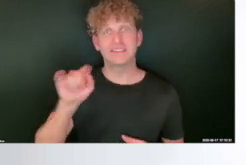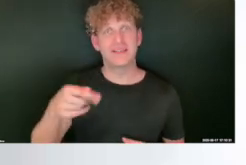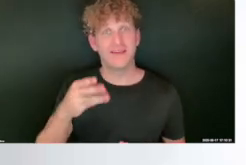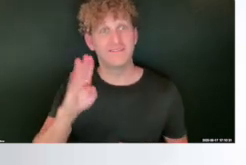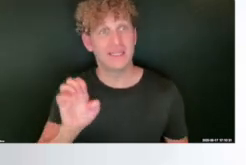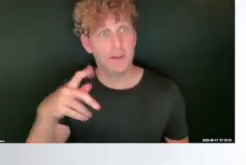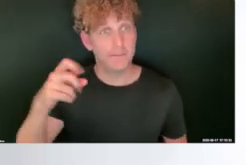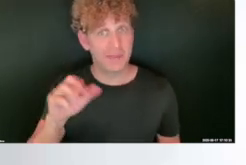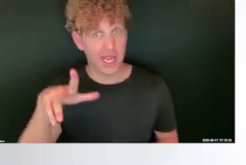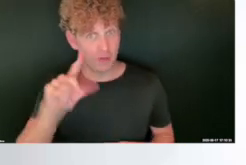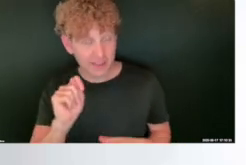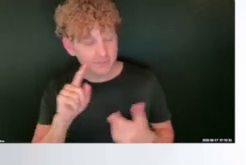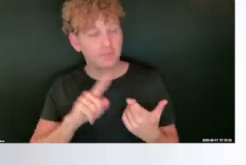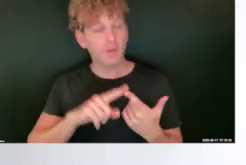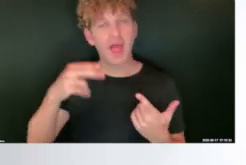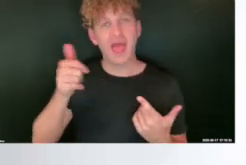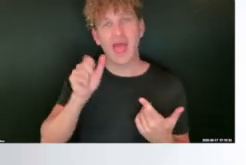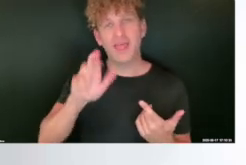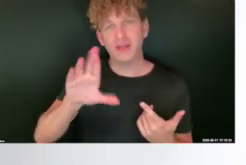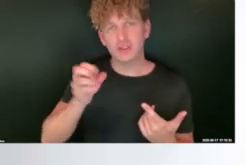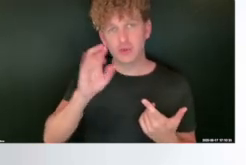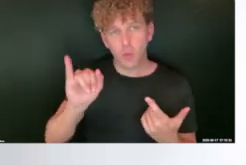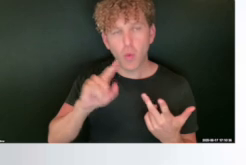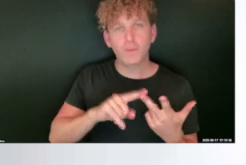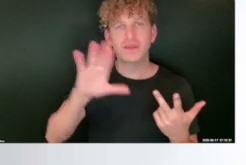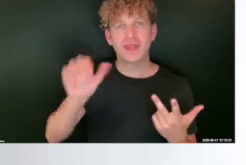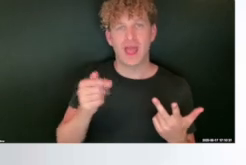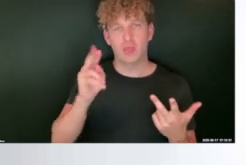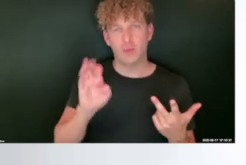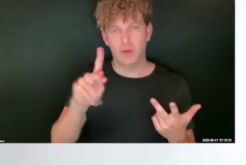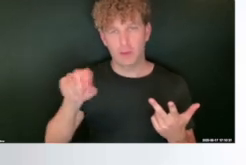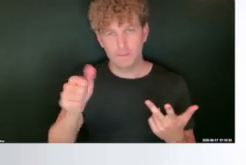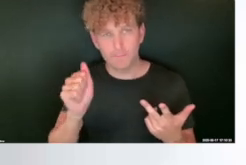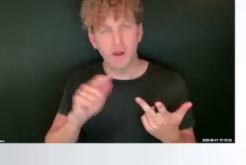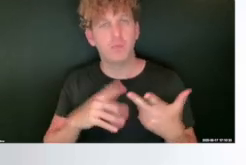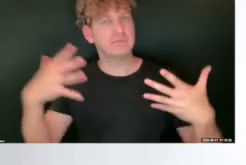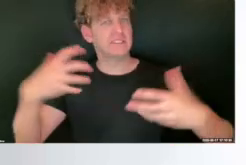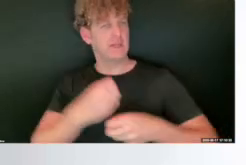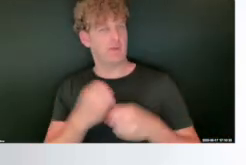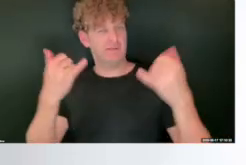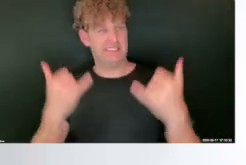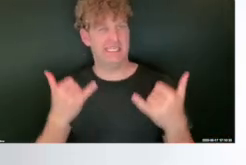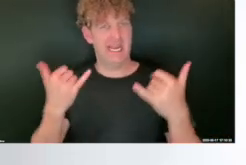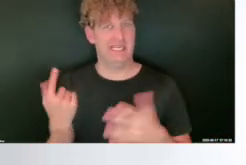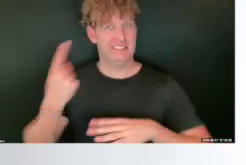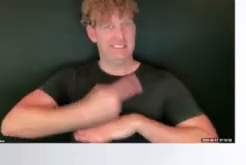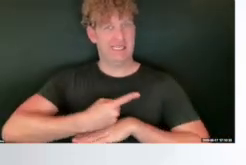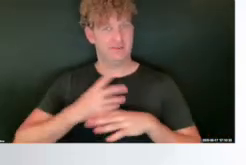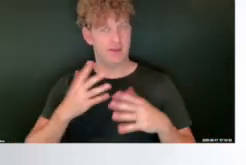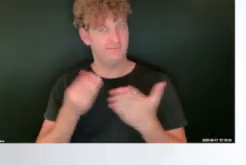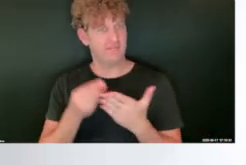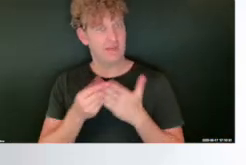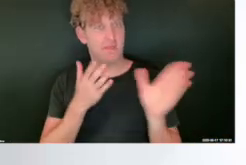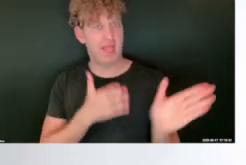guiding documents on the funding plan. The main piece is that I'm going to cover our cumulative funding and how much of it